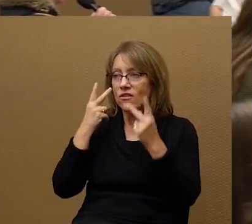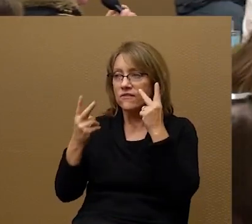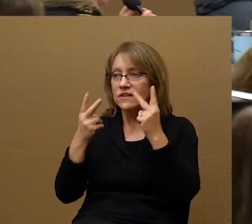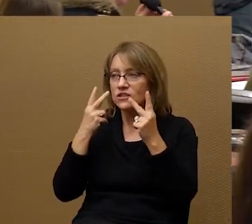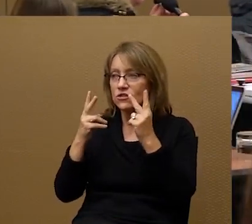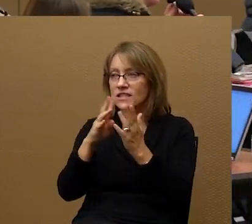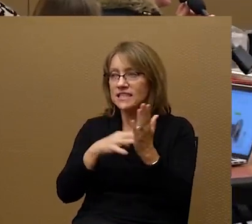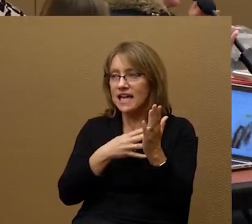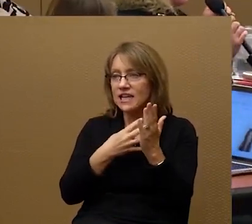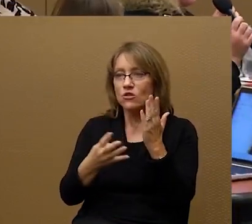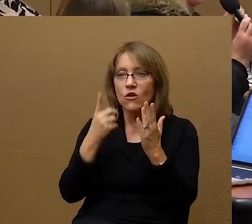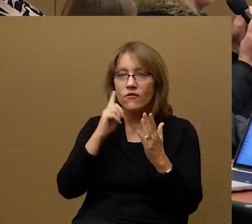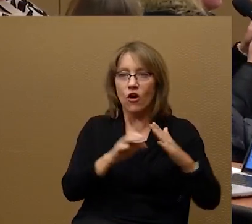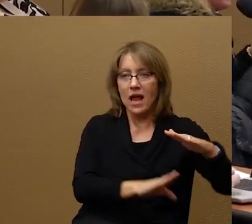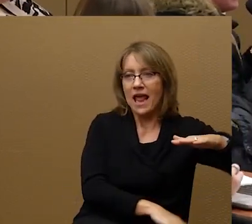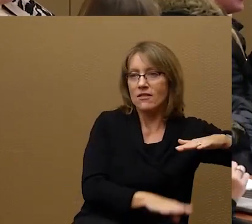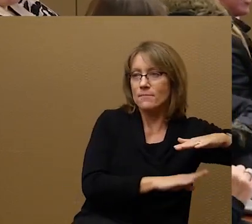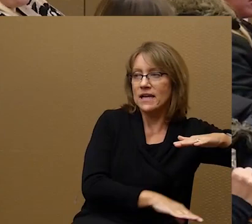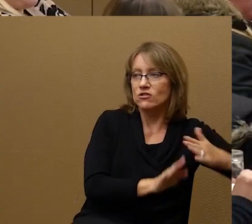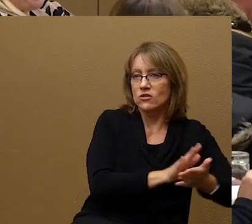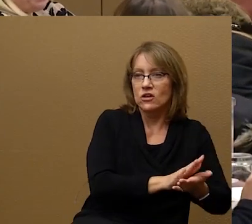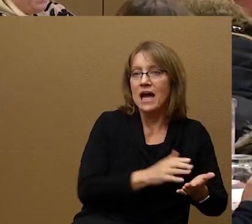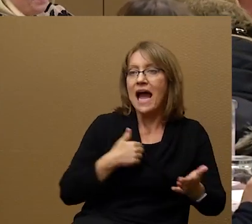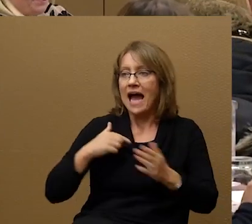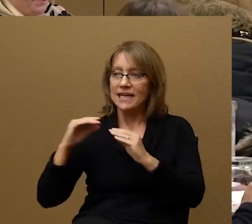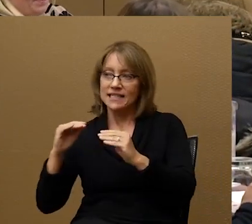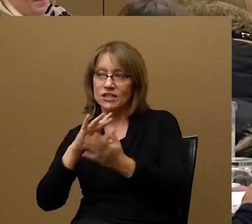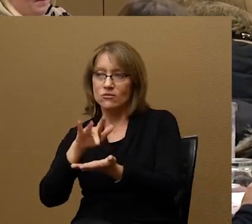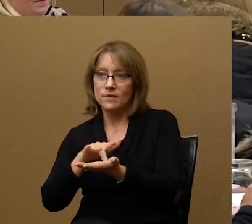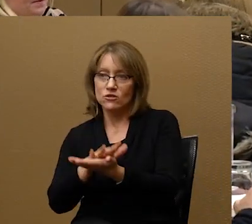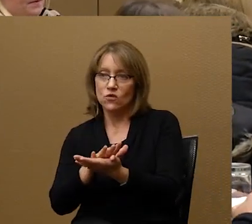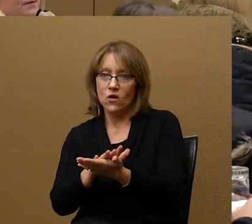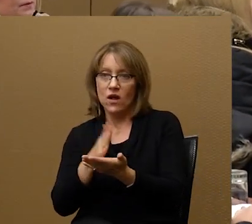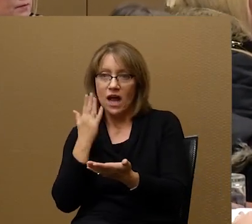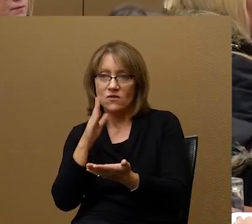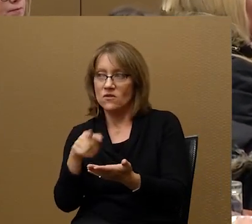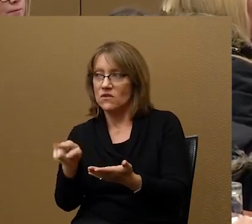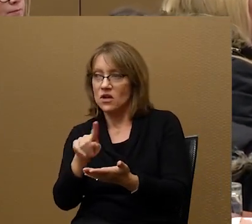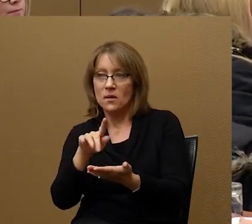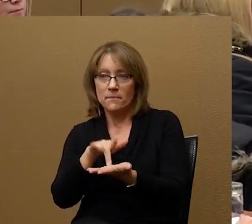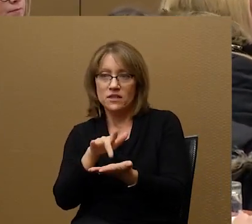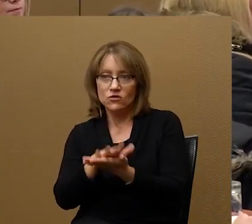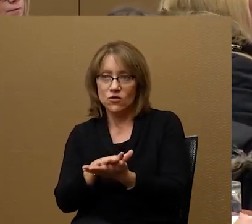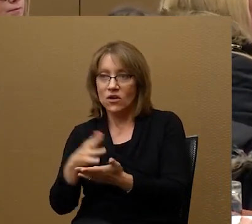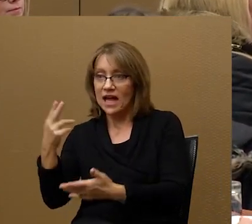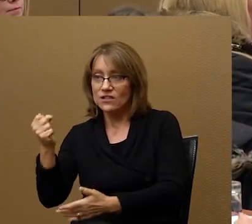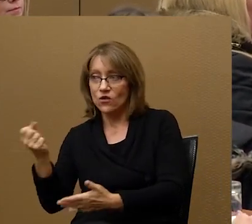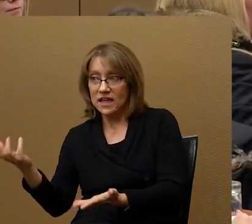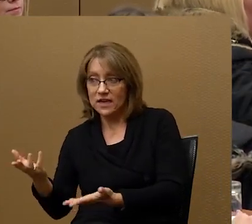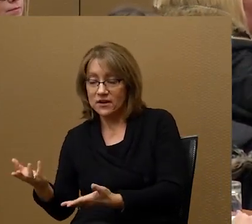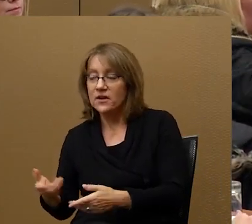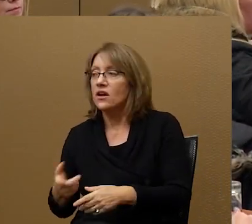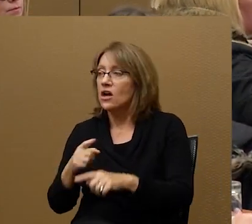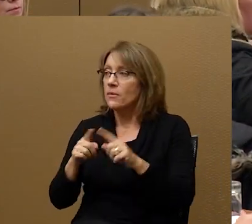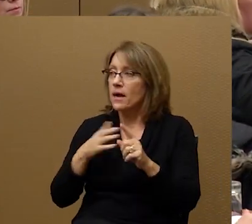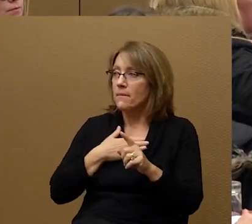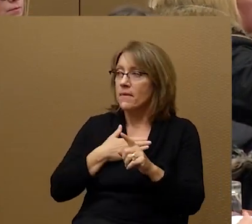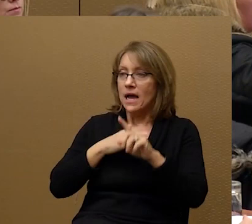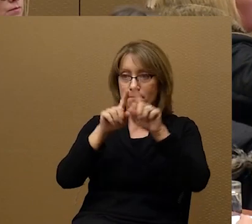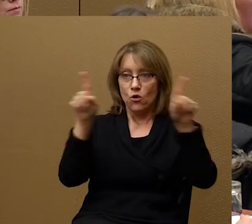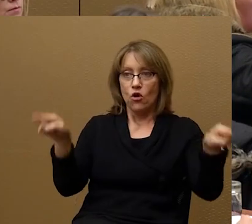schedule is for elementary, and I teach middle school. I don't know if there's any other middle school or high school out there, but I have on my